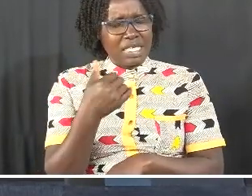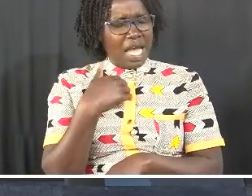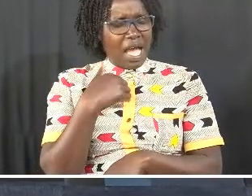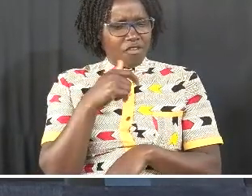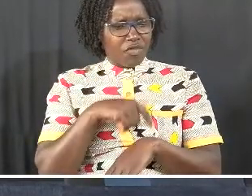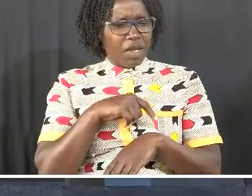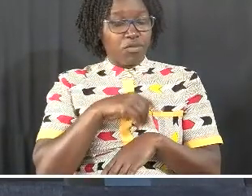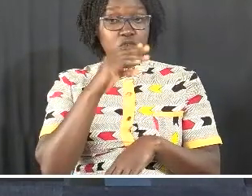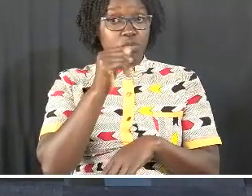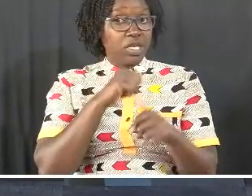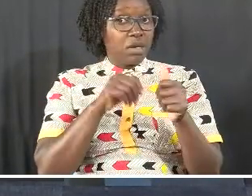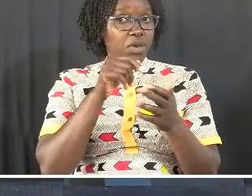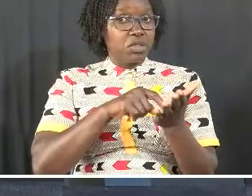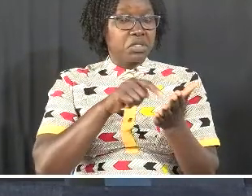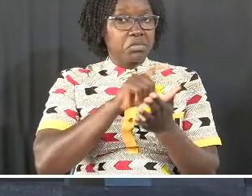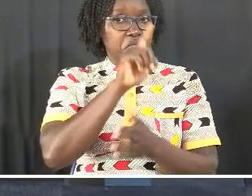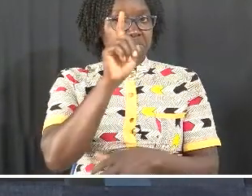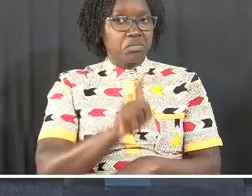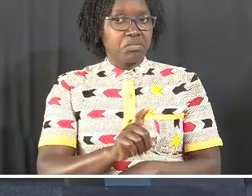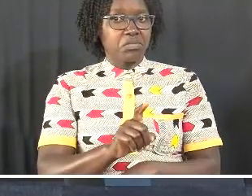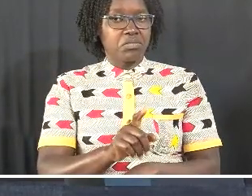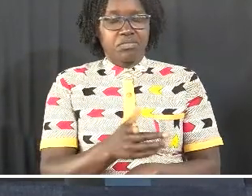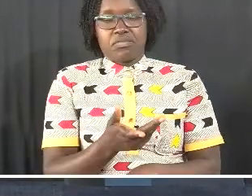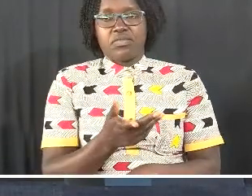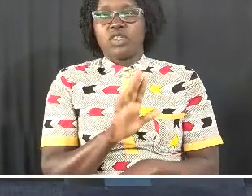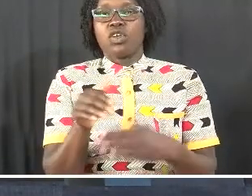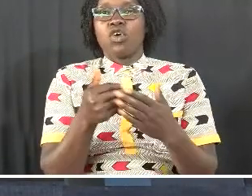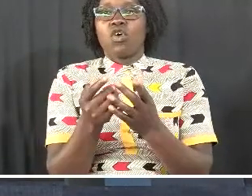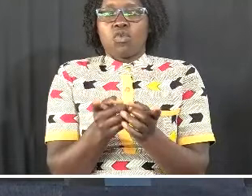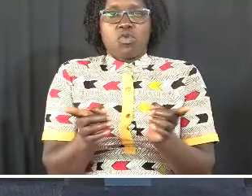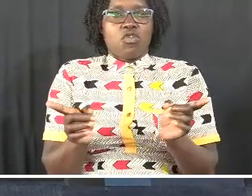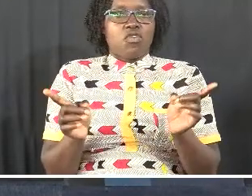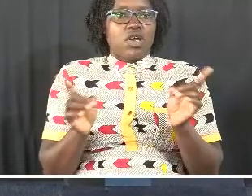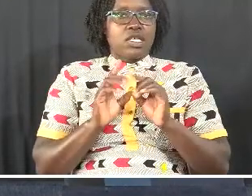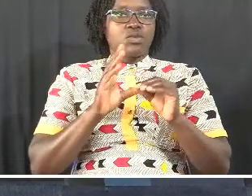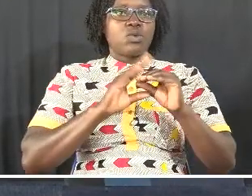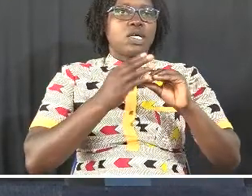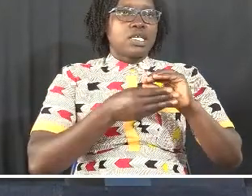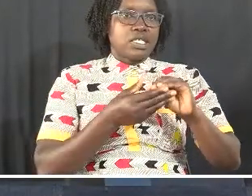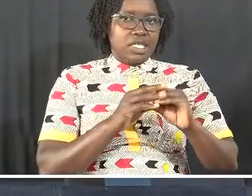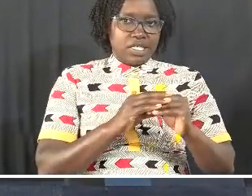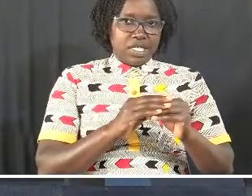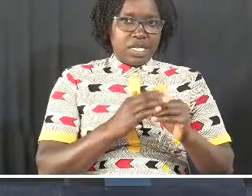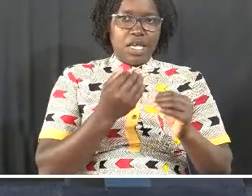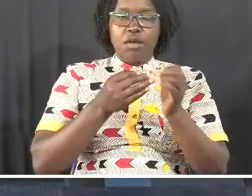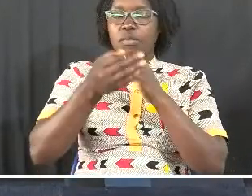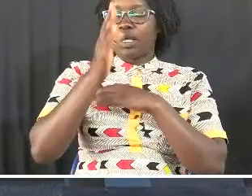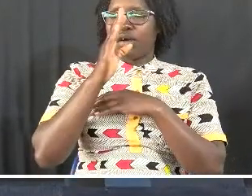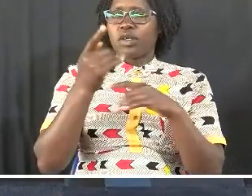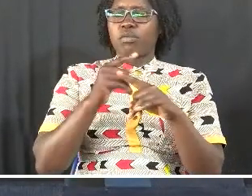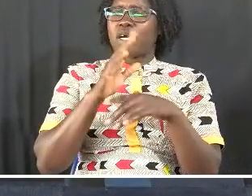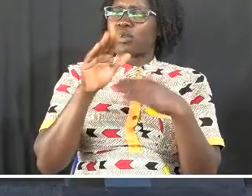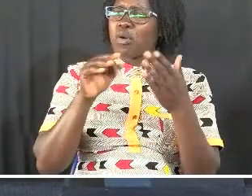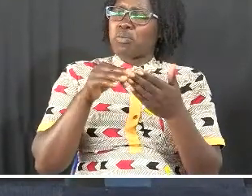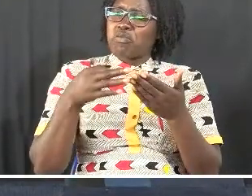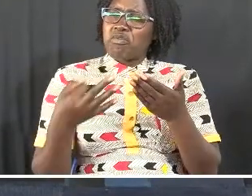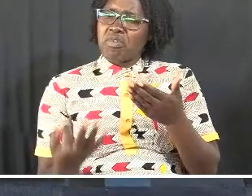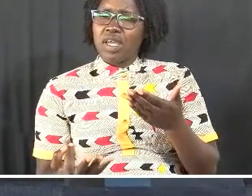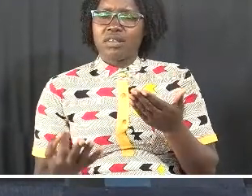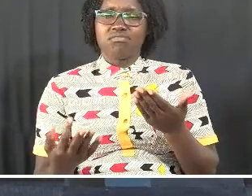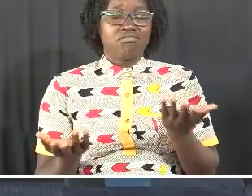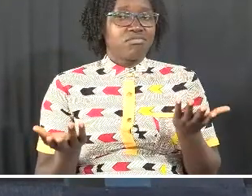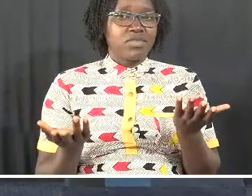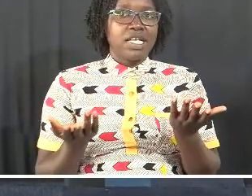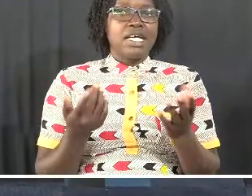to speak about it? All of us were created by God, but we all fell when we were in our